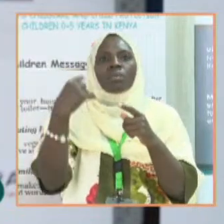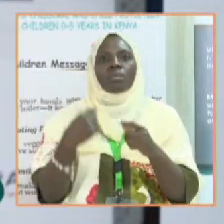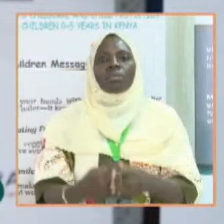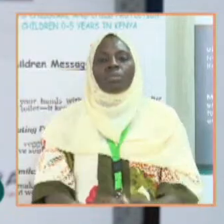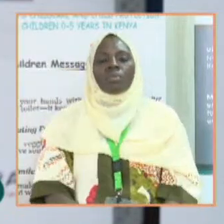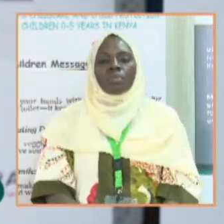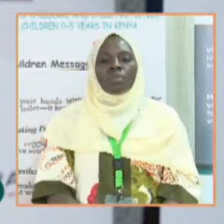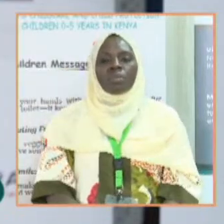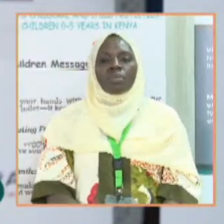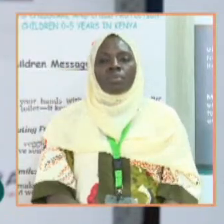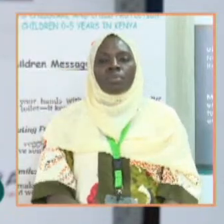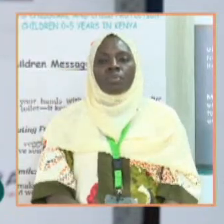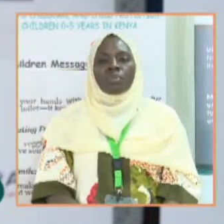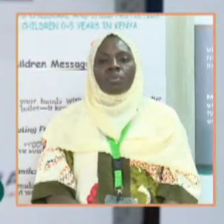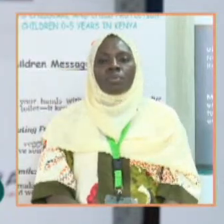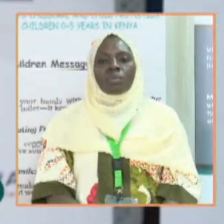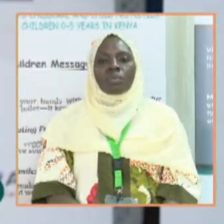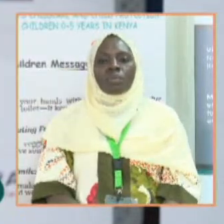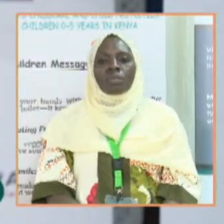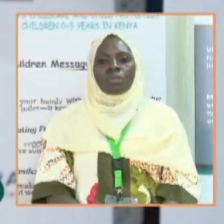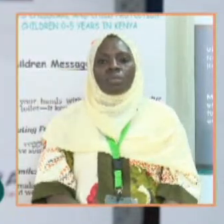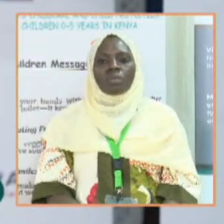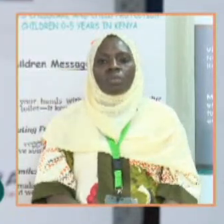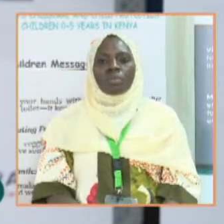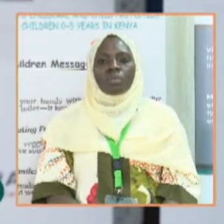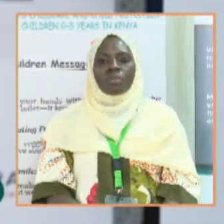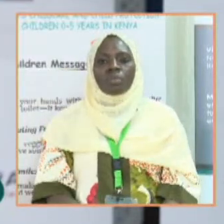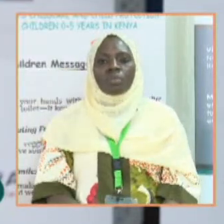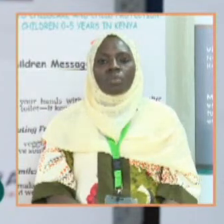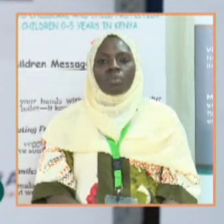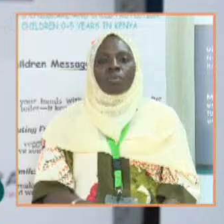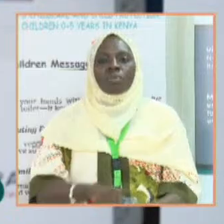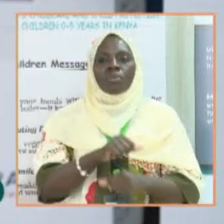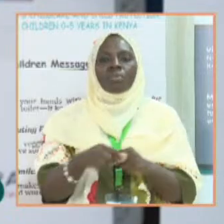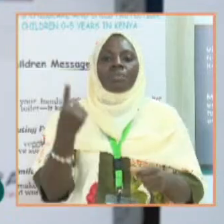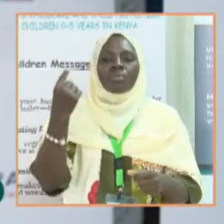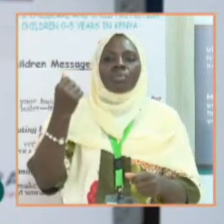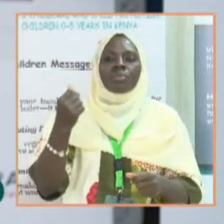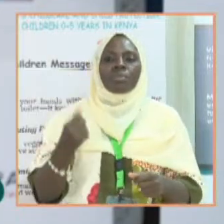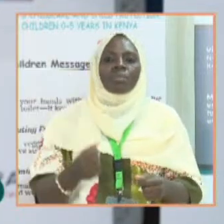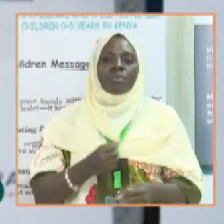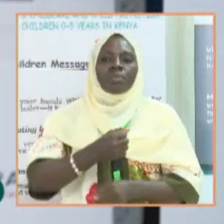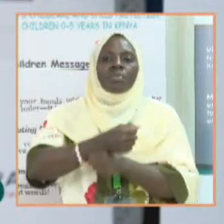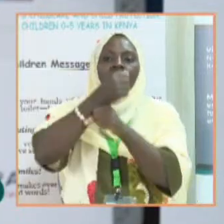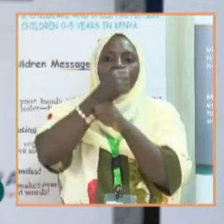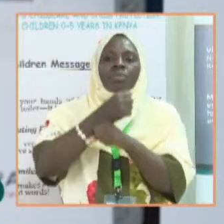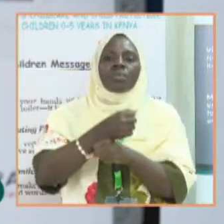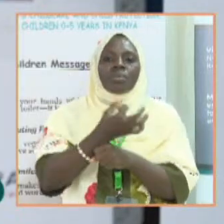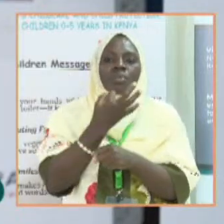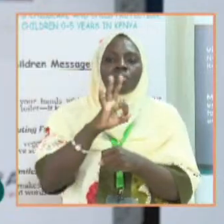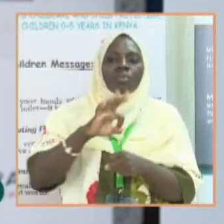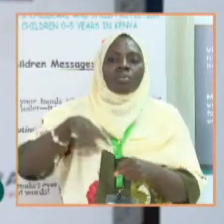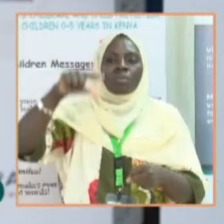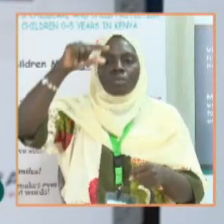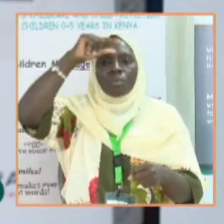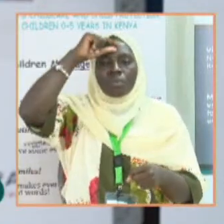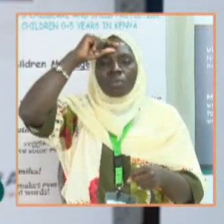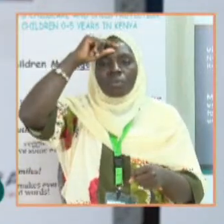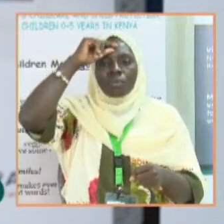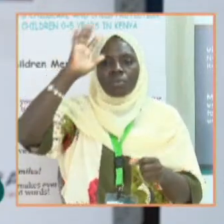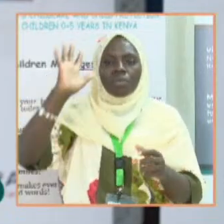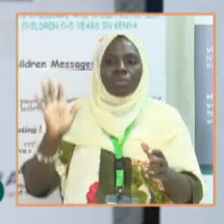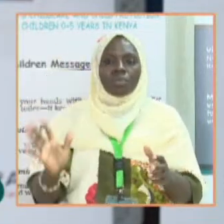also just bring financial resources, as I mentioned, on the financial support on coordination for government actors. Are there barriers that exist